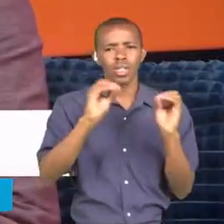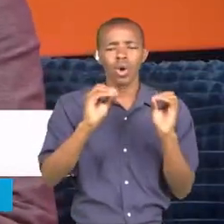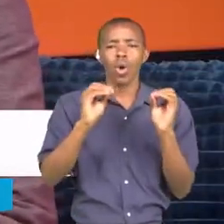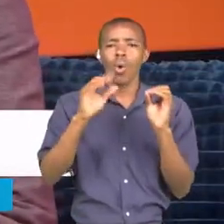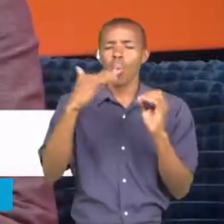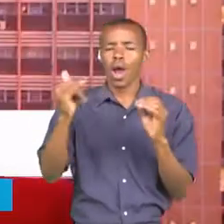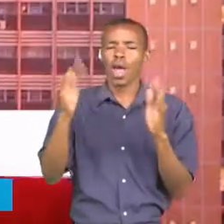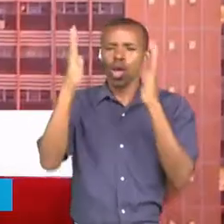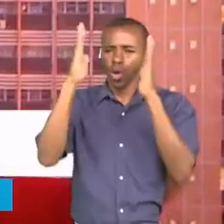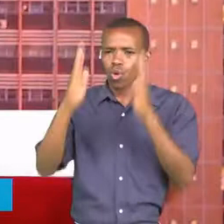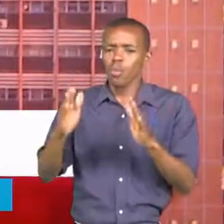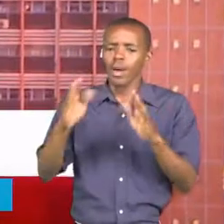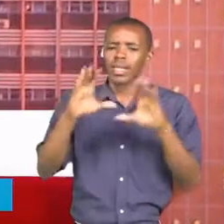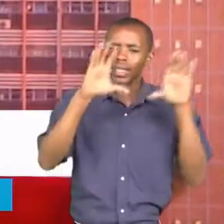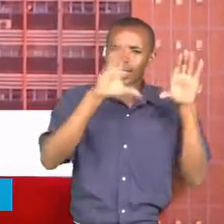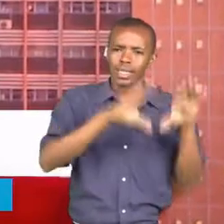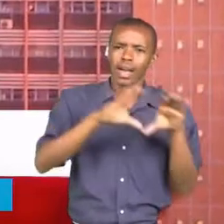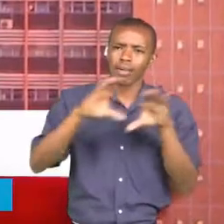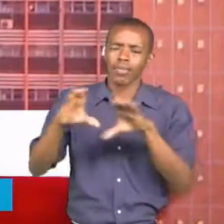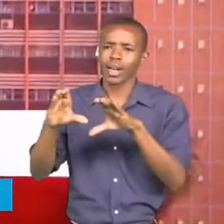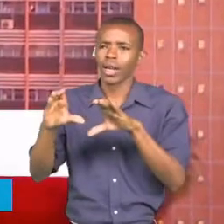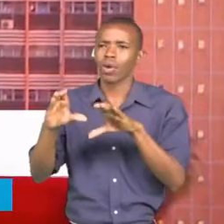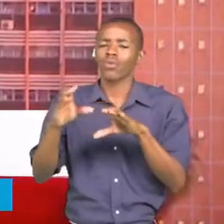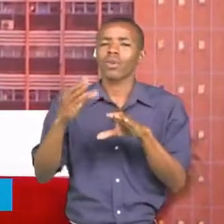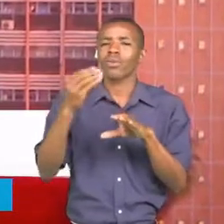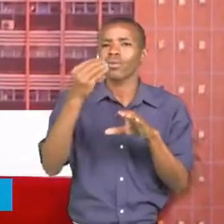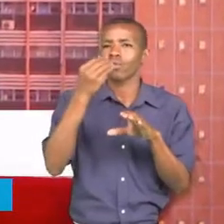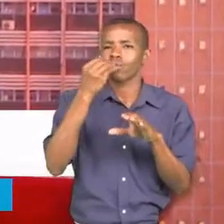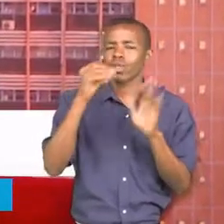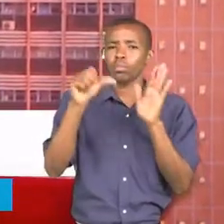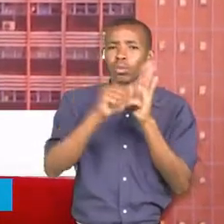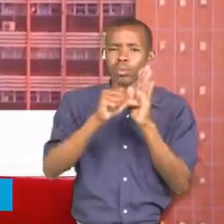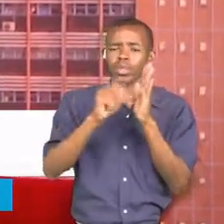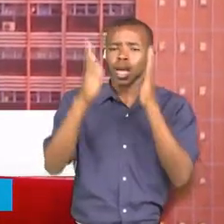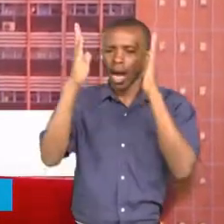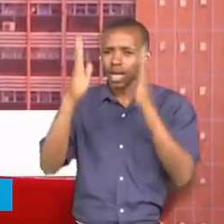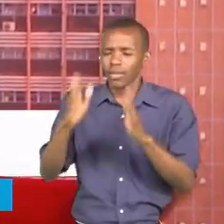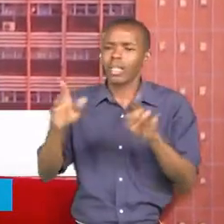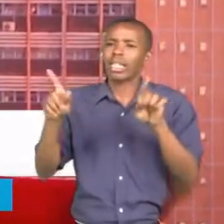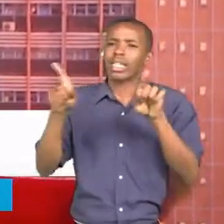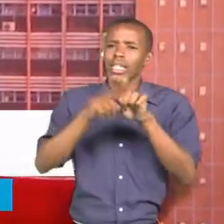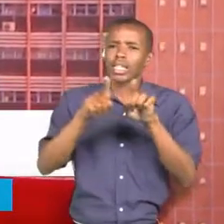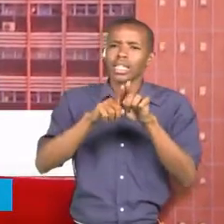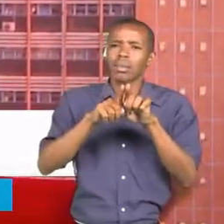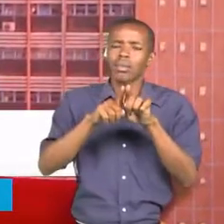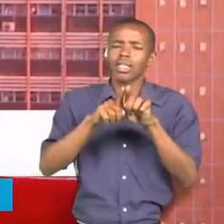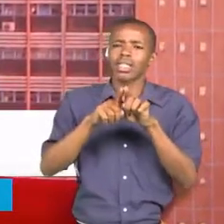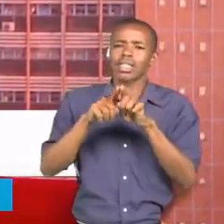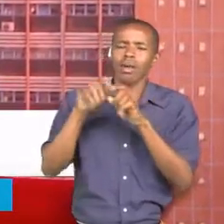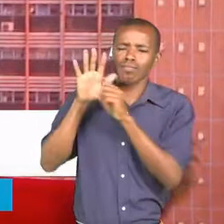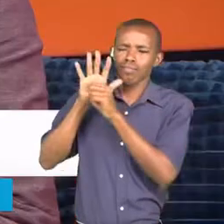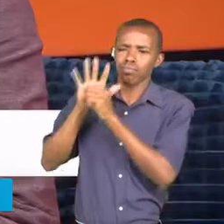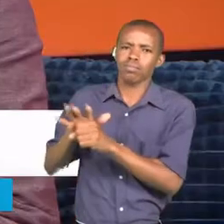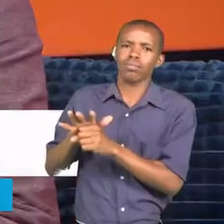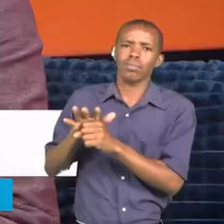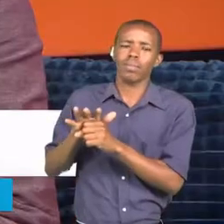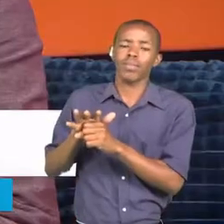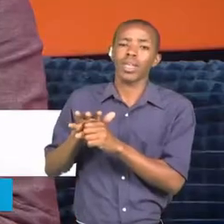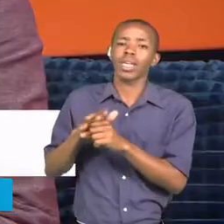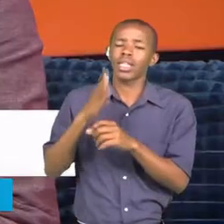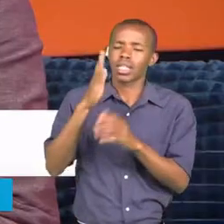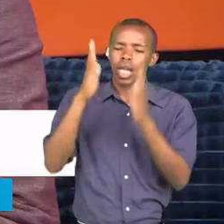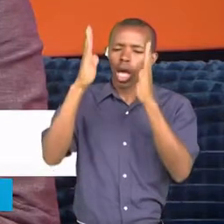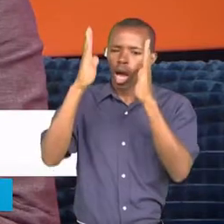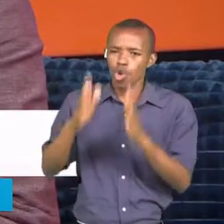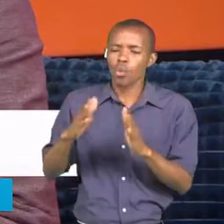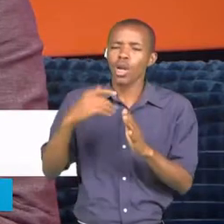human being that is suffering the ravages of hunger is a human being that has already been dehumanized. Absolutely, okay? It's true that, it's a human